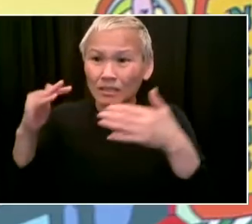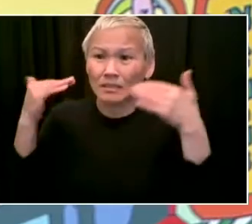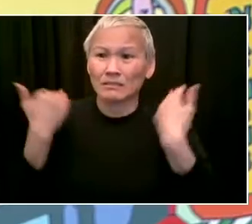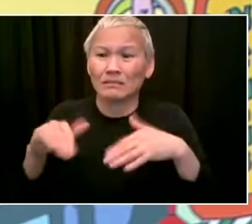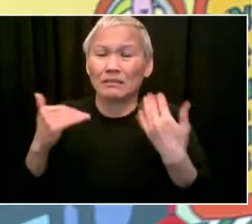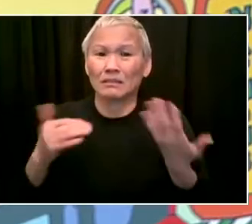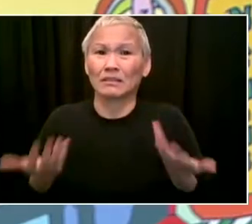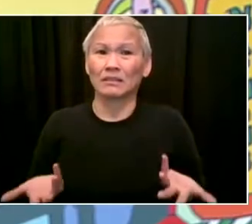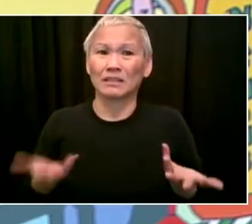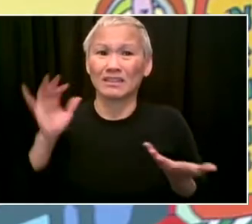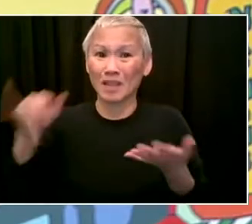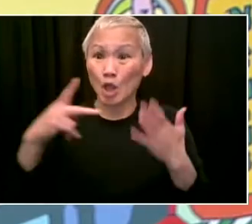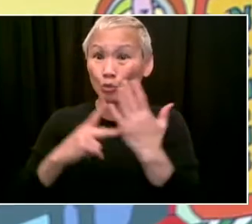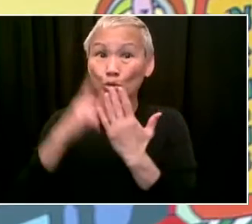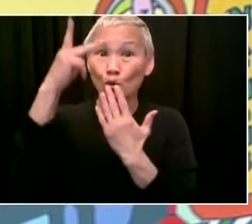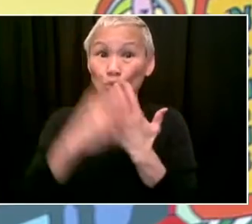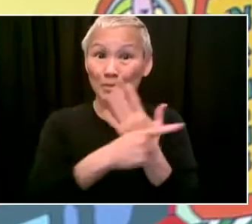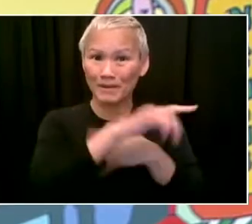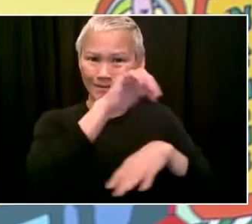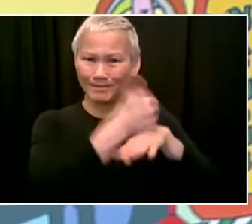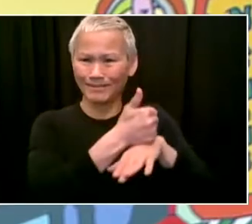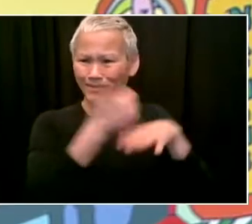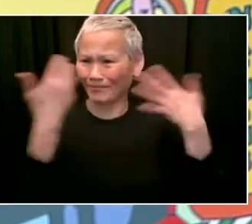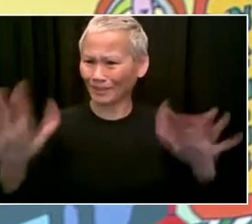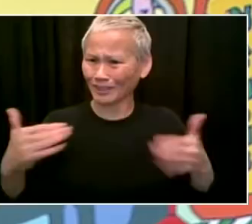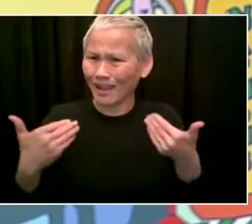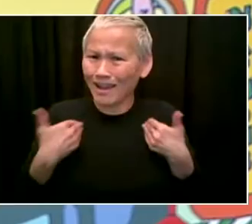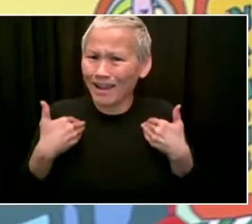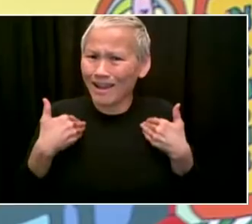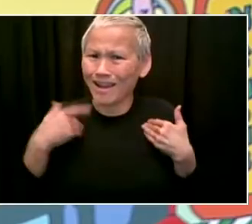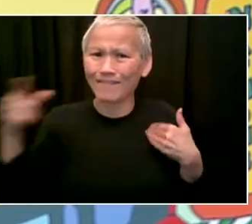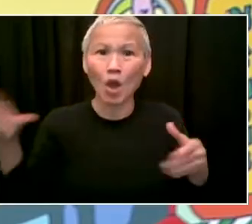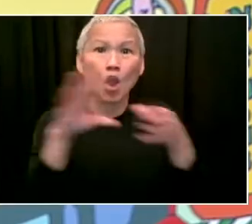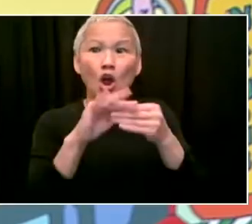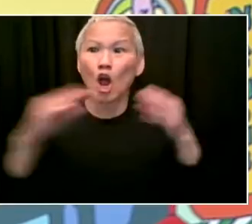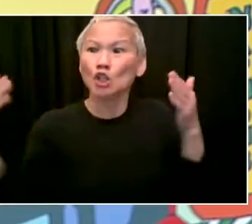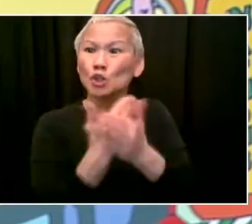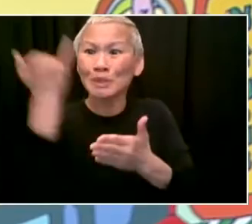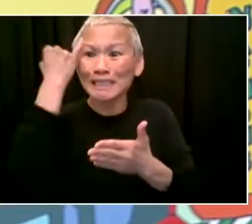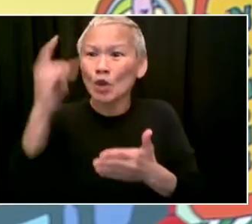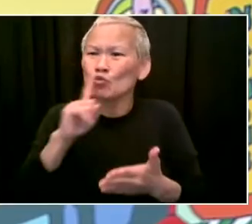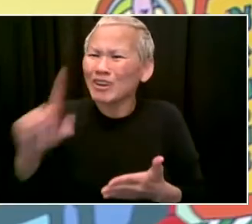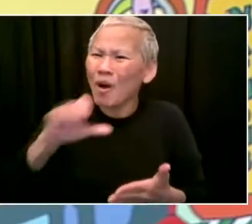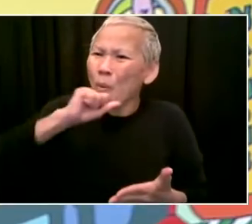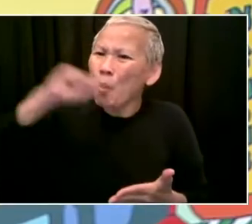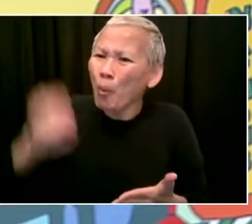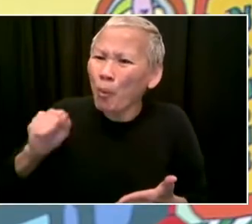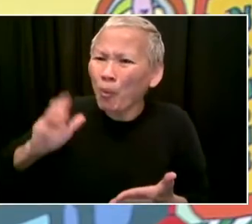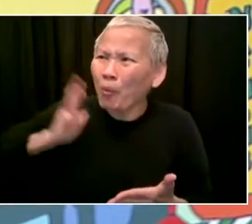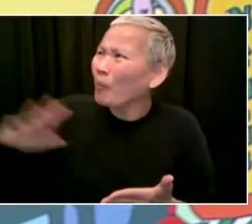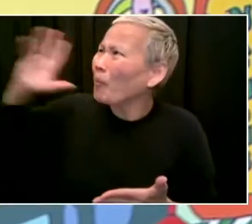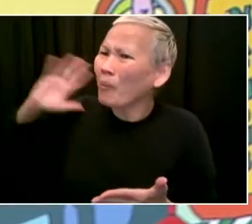out, acknowledge that these things are actually happening already. A lot of them are happening in my